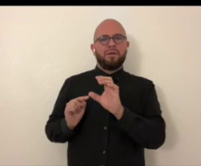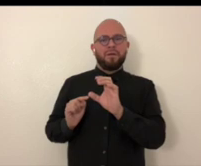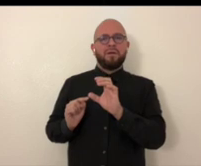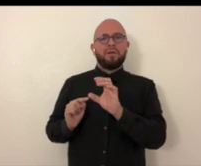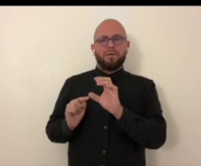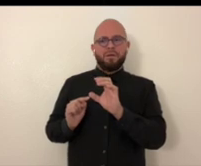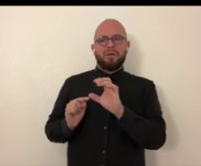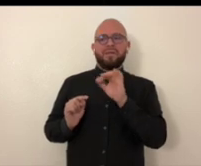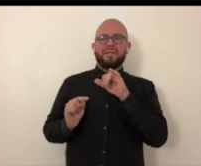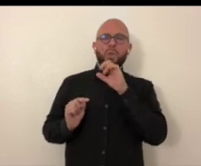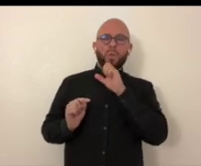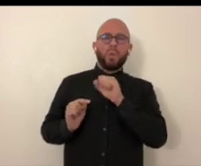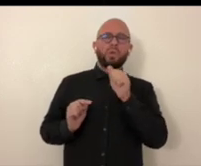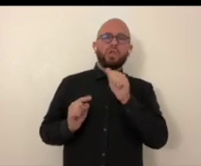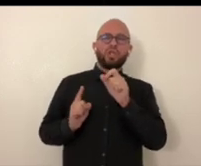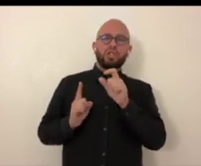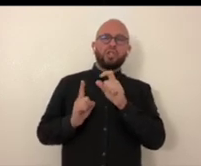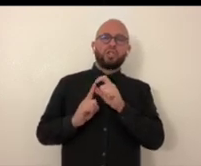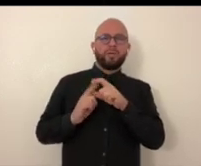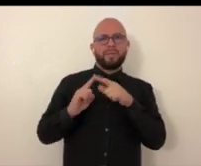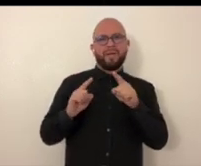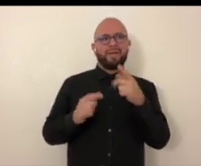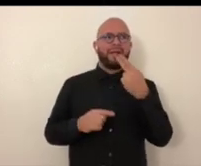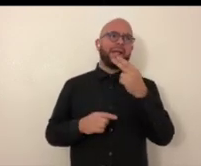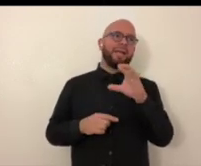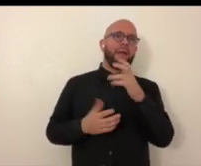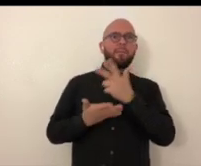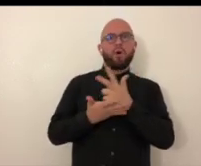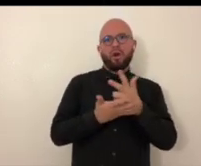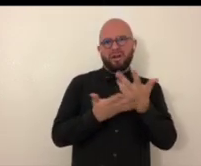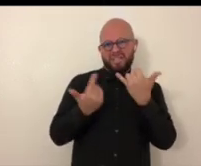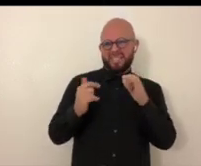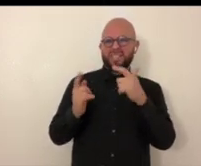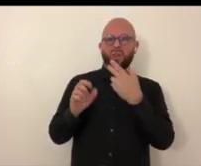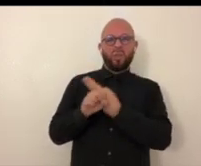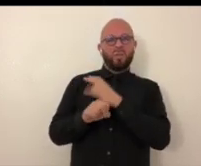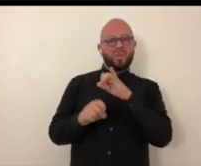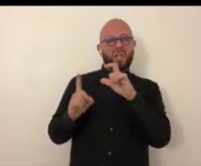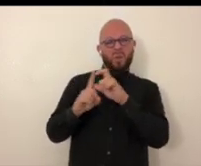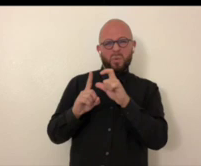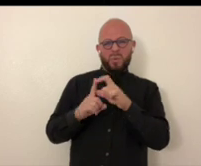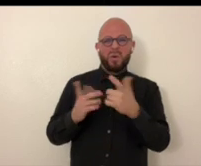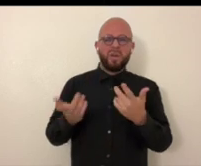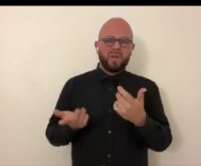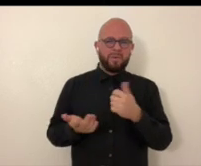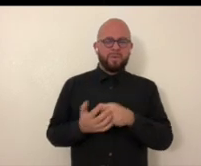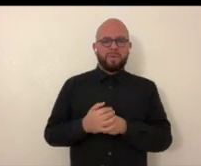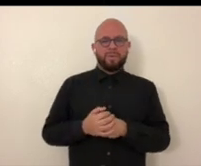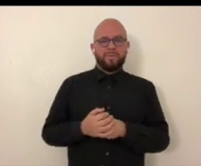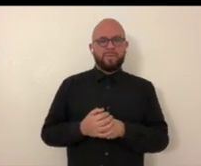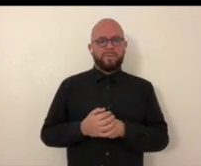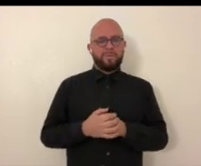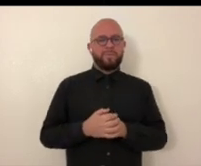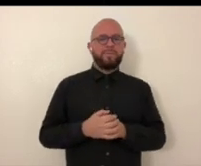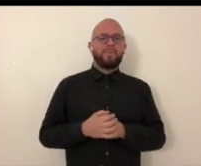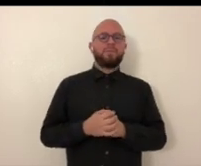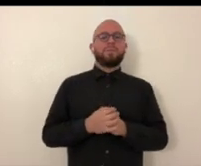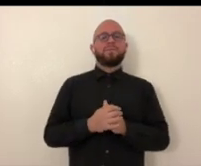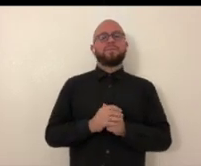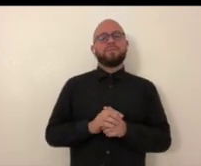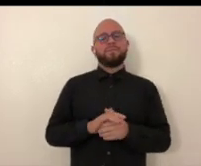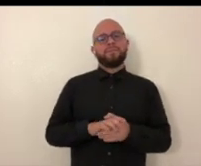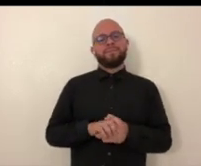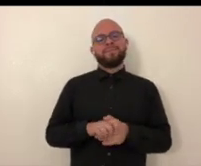definitely. Handicap is definitely an older term, although it's still used in like handicap parking, that kind of